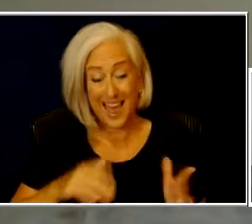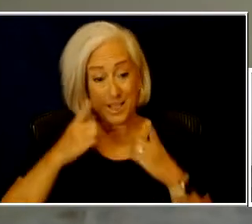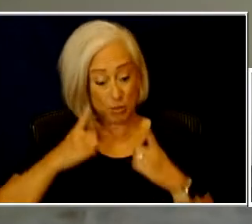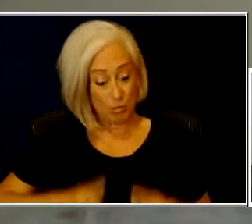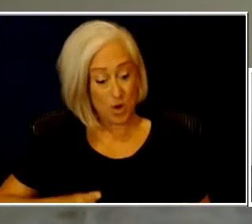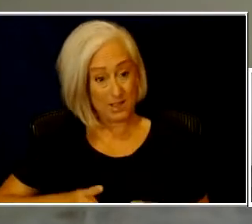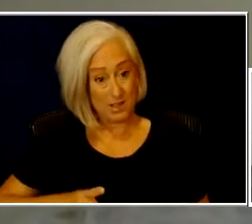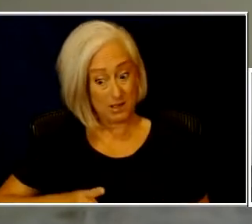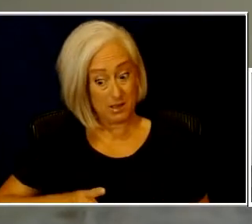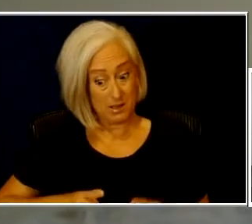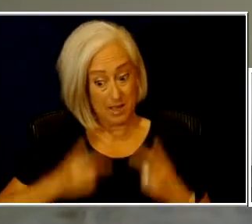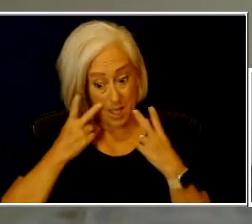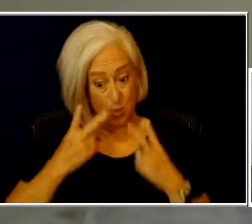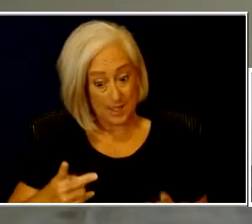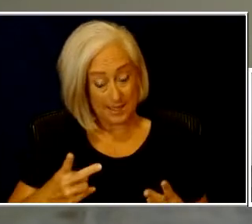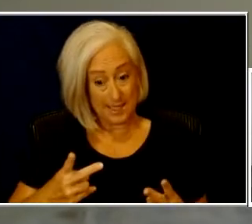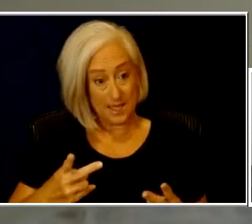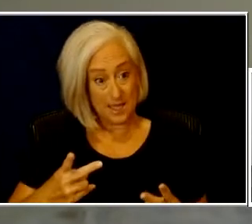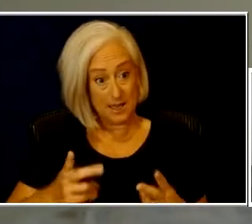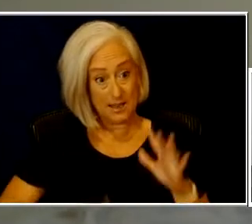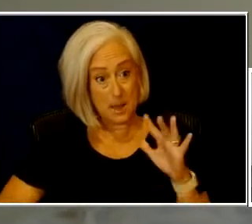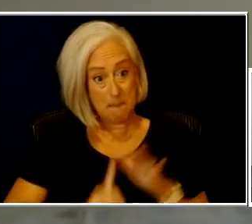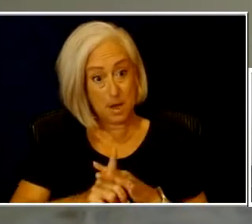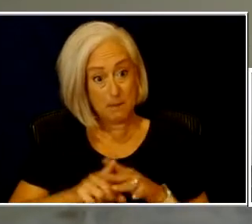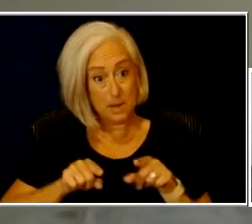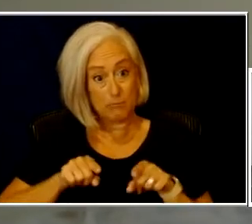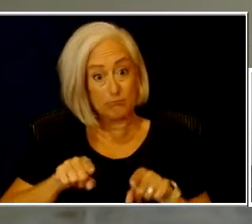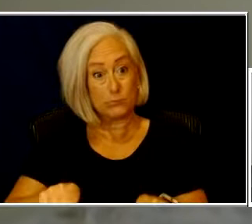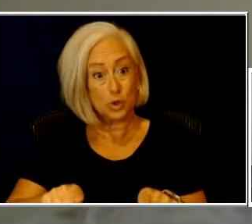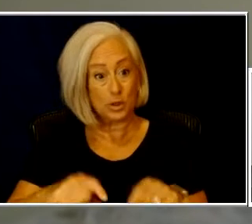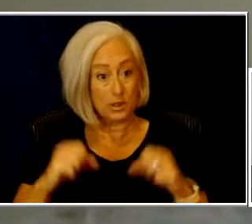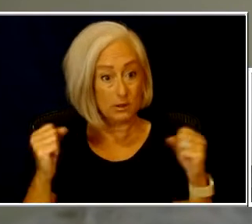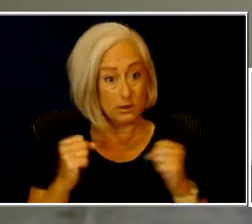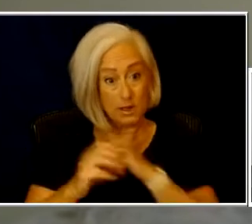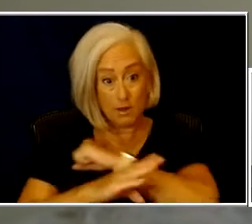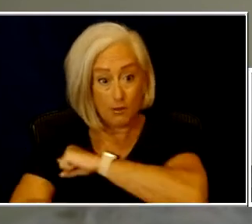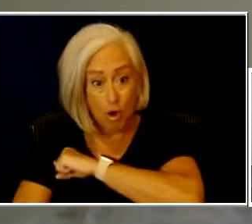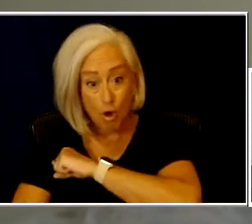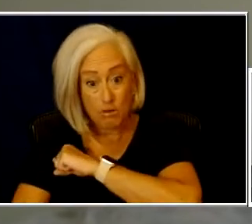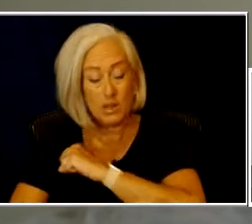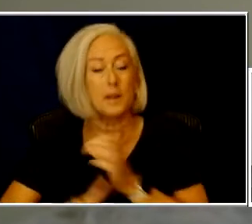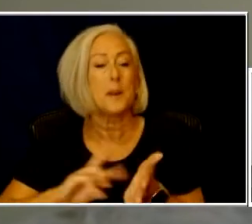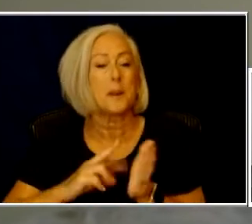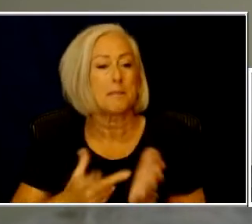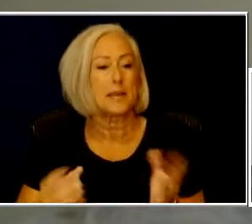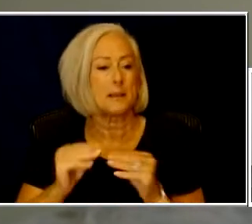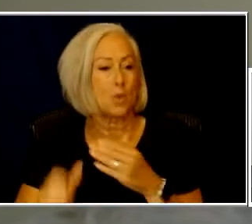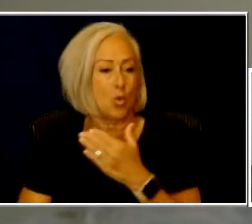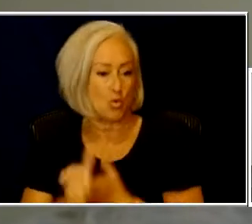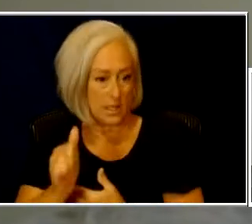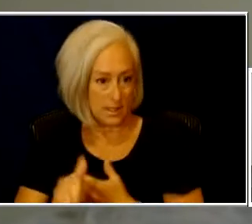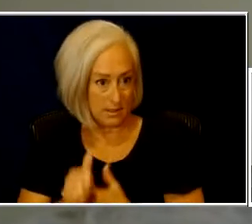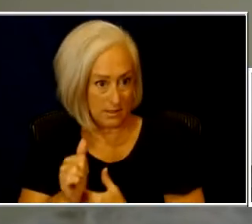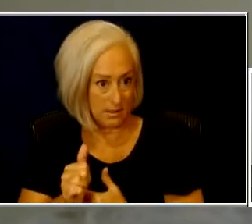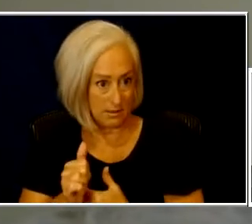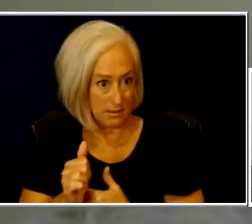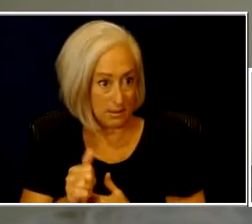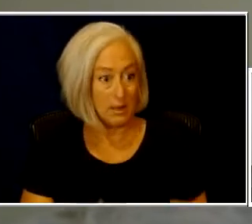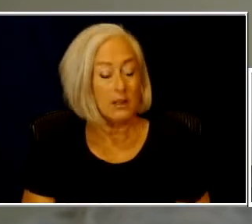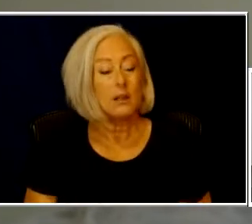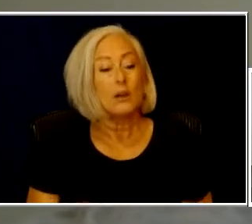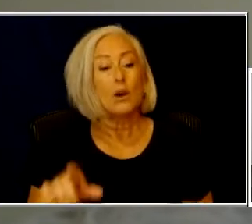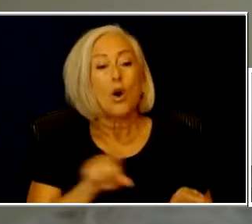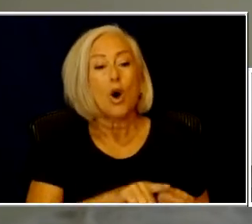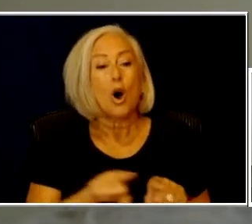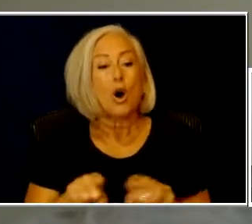of a seasonal pattern would also hold true. So women are at higher risk. Another piece that impacts women that does not impact men as much is